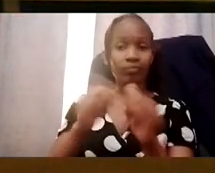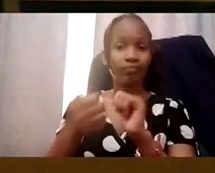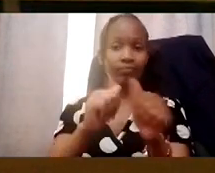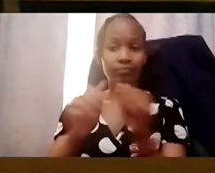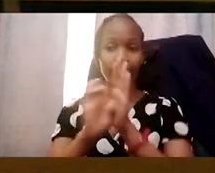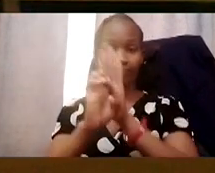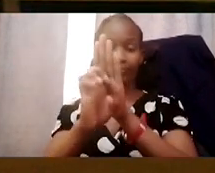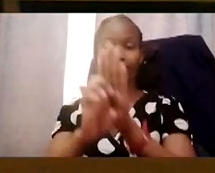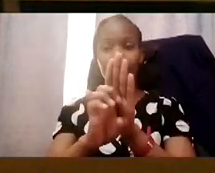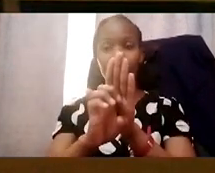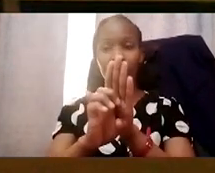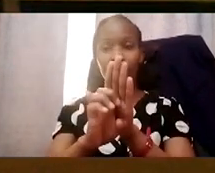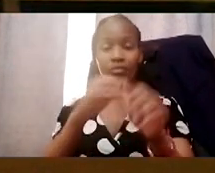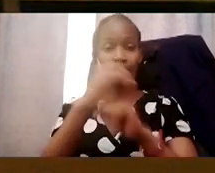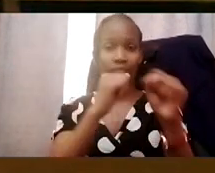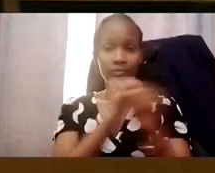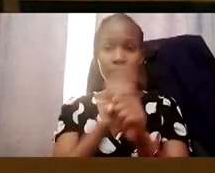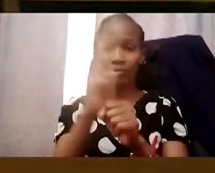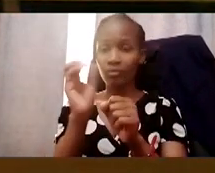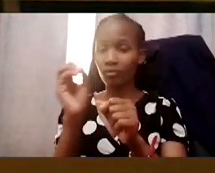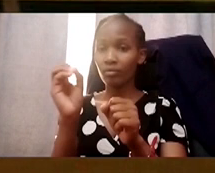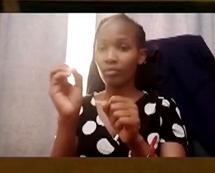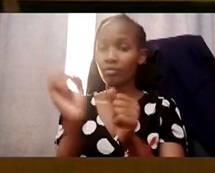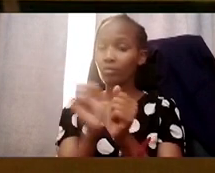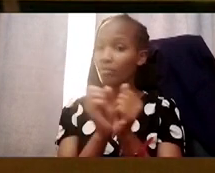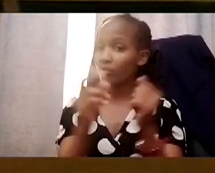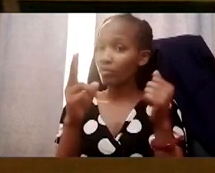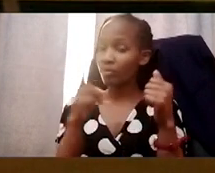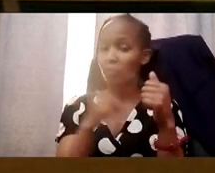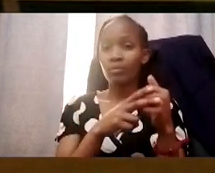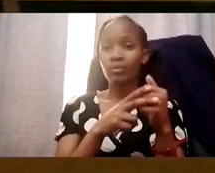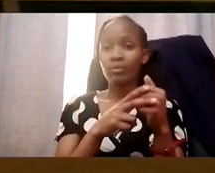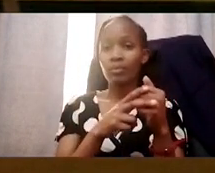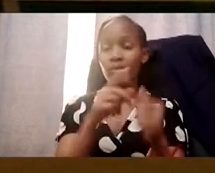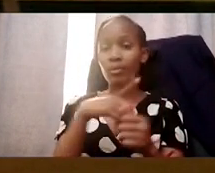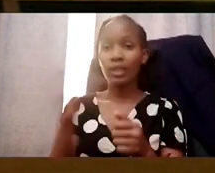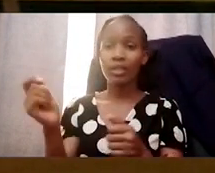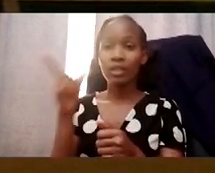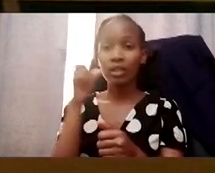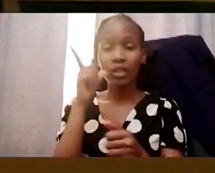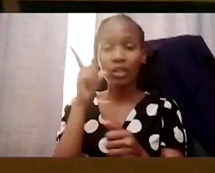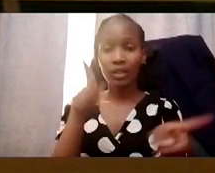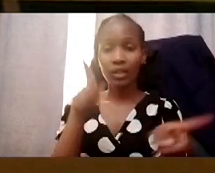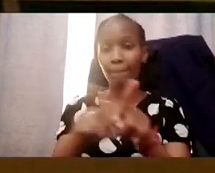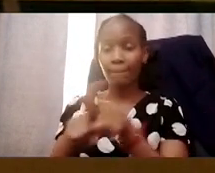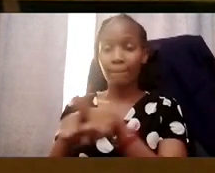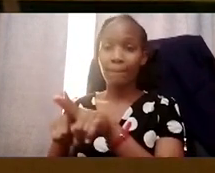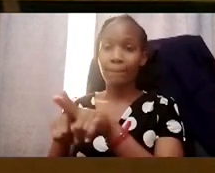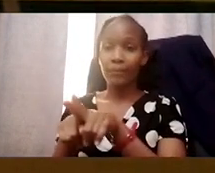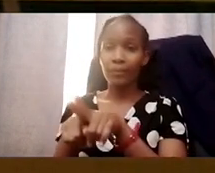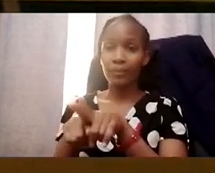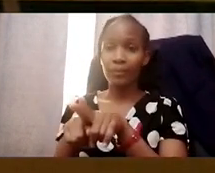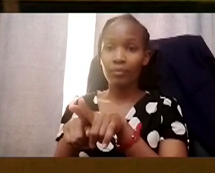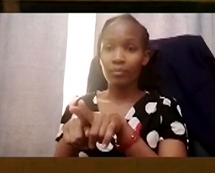in 2017, I went to London World Championship competing in 800 meters. Also, I went to